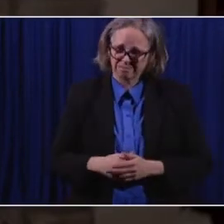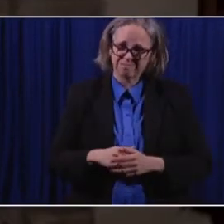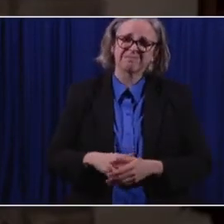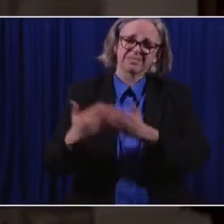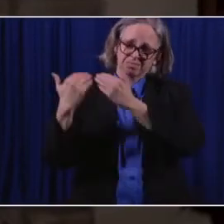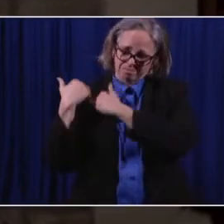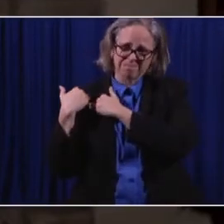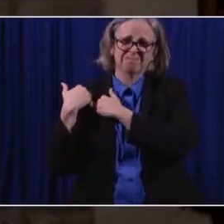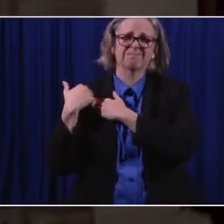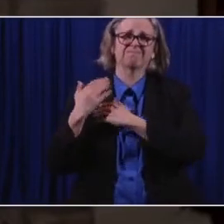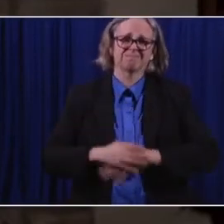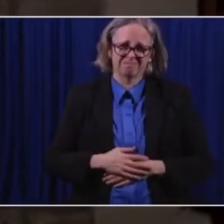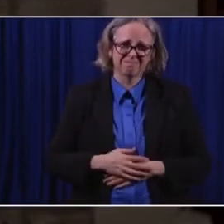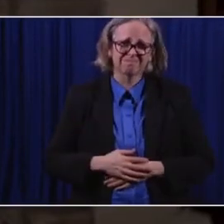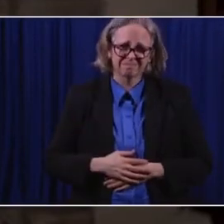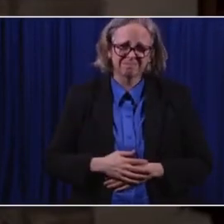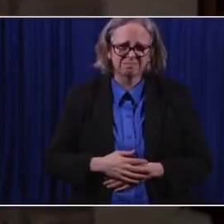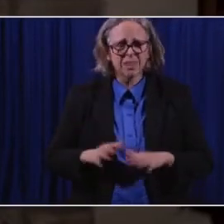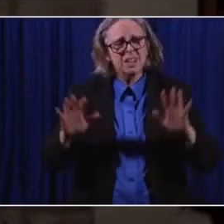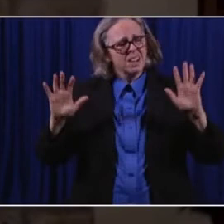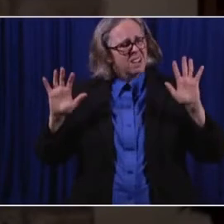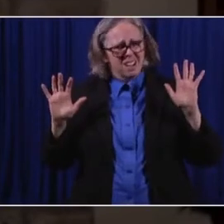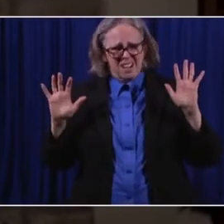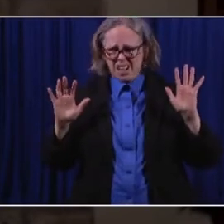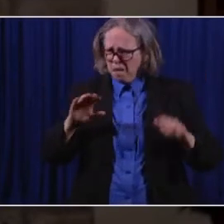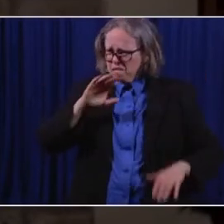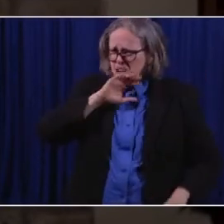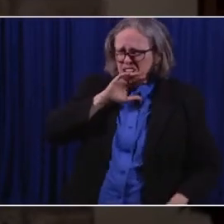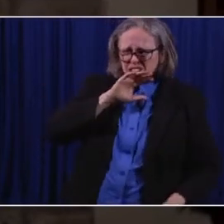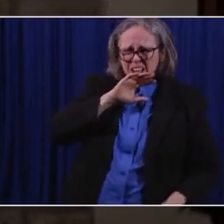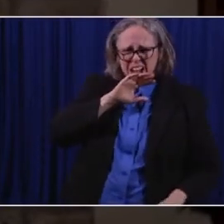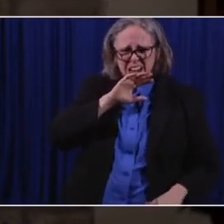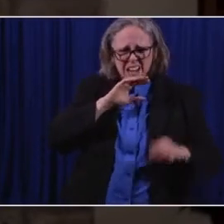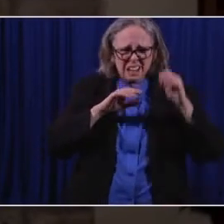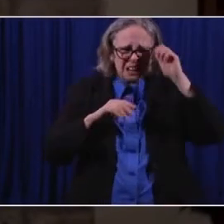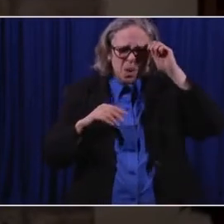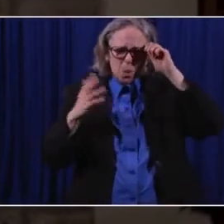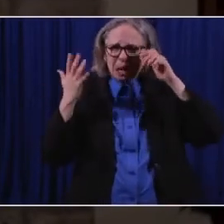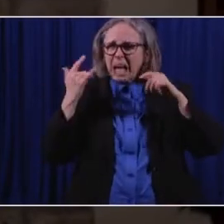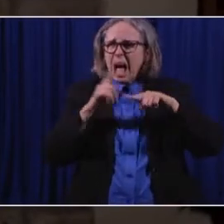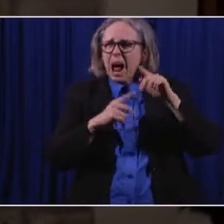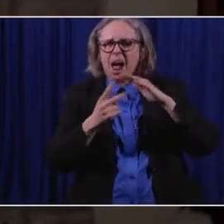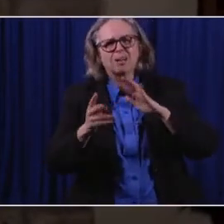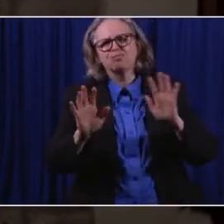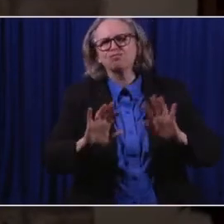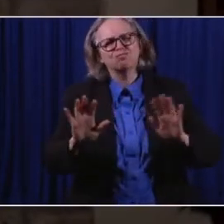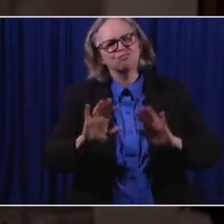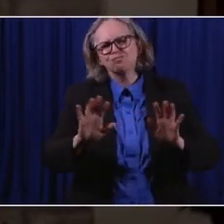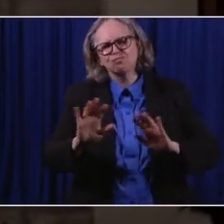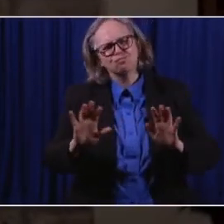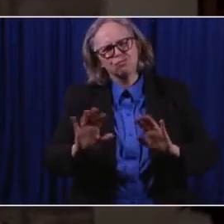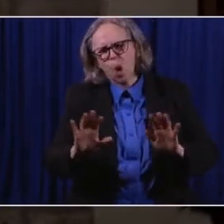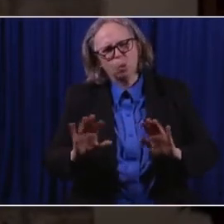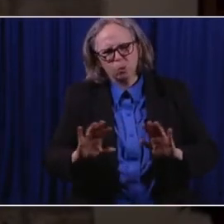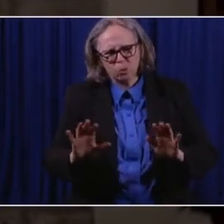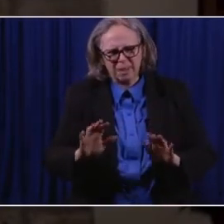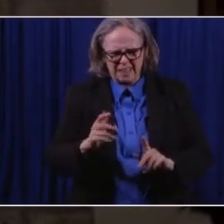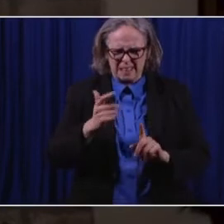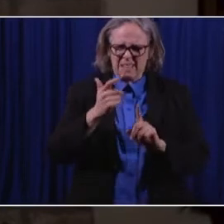we should not be frustrated by not knowing everything of the future. You know, this vaccine was produced in record time. It is,